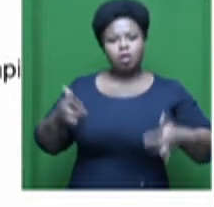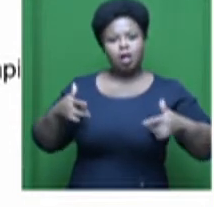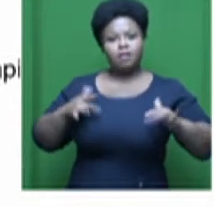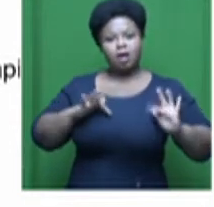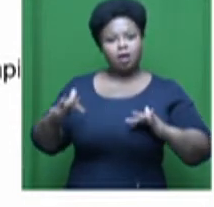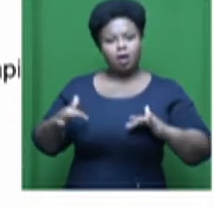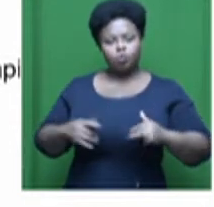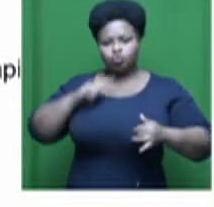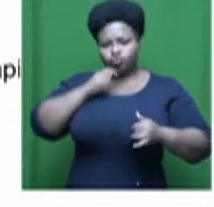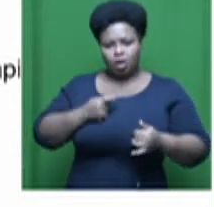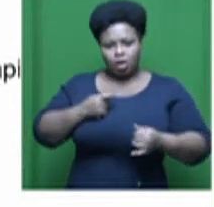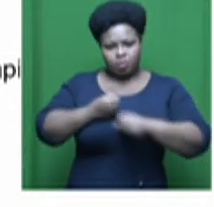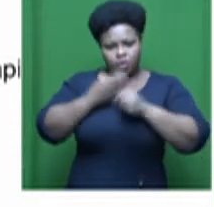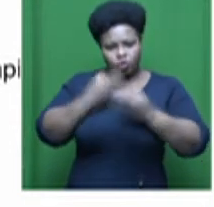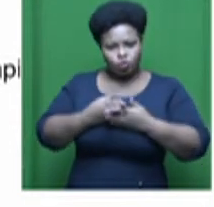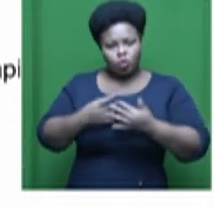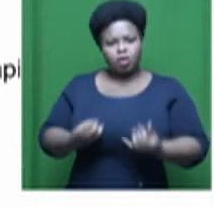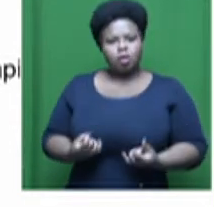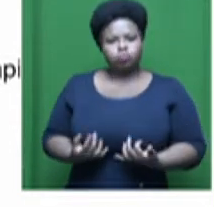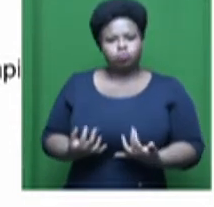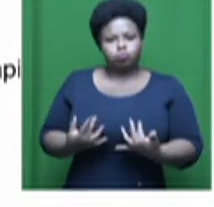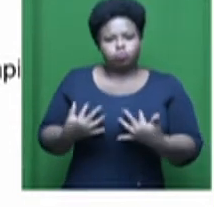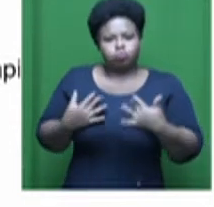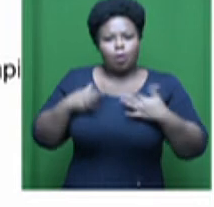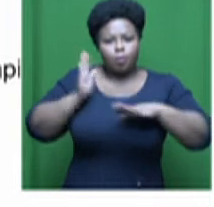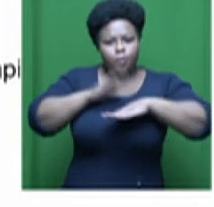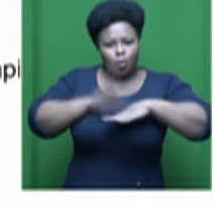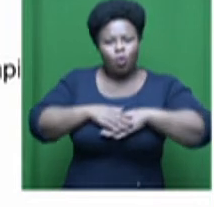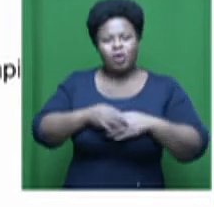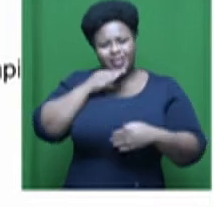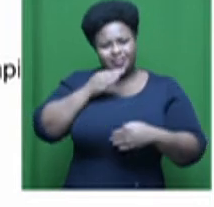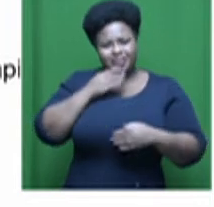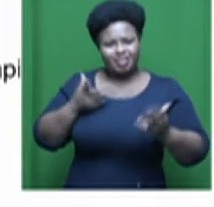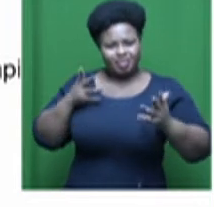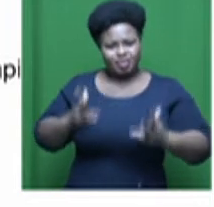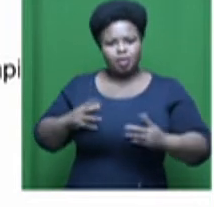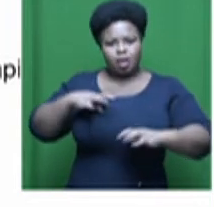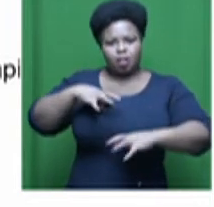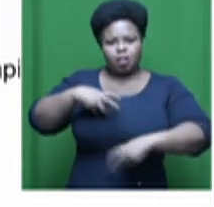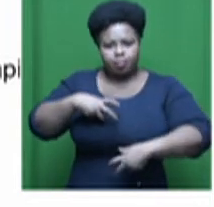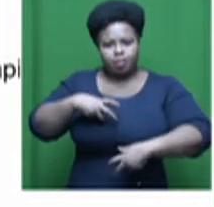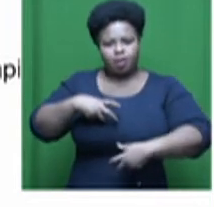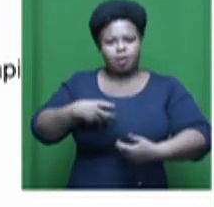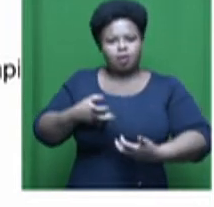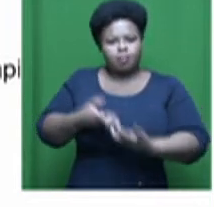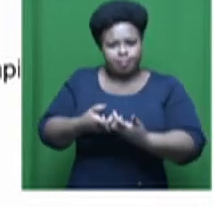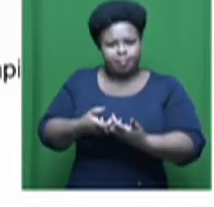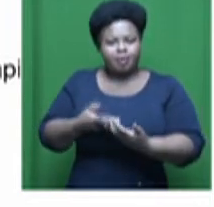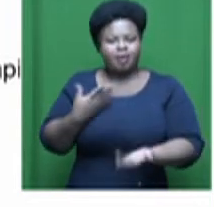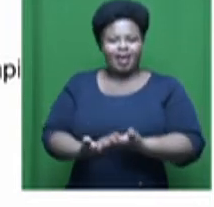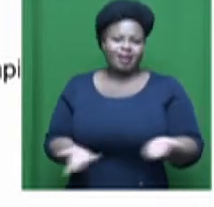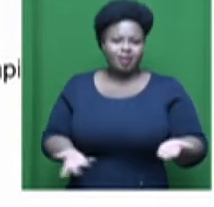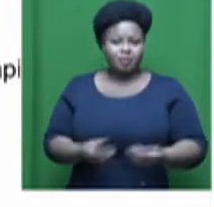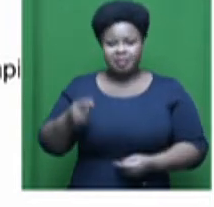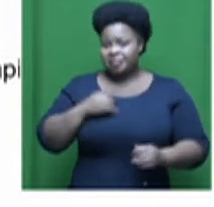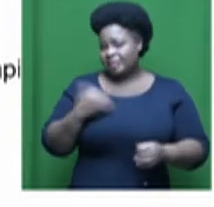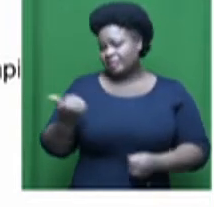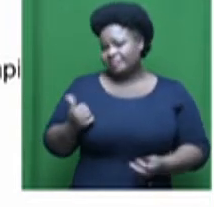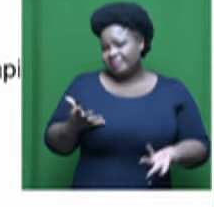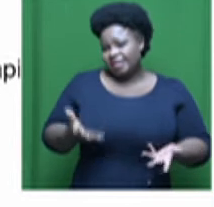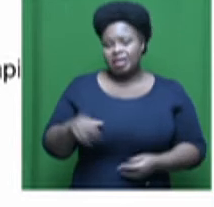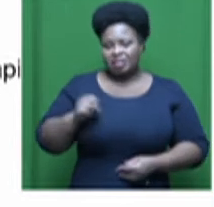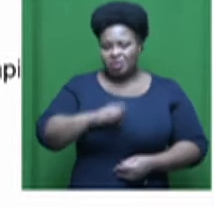and to evade that immune response of the host, they would undergo mutations. And unfortunately, in a country such as South Africa, where as many